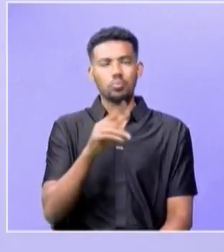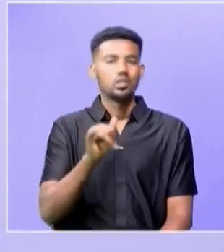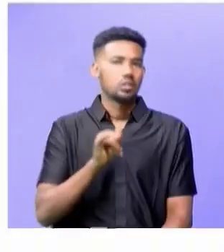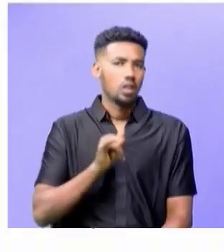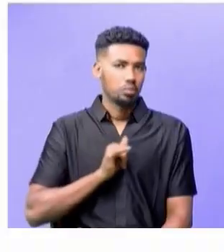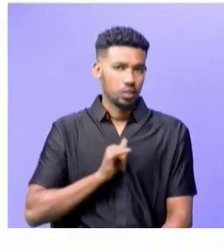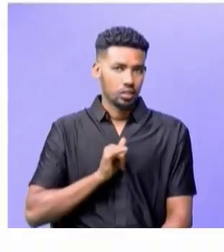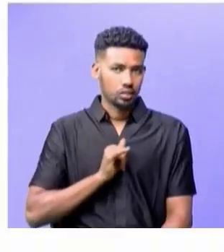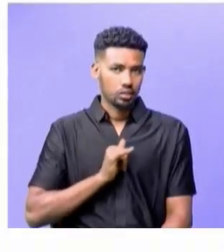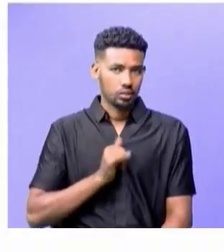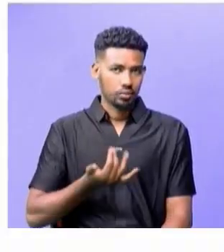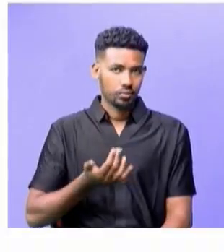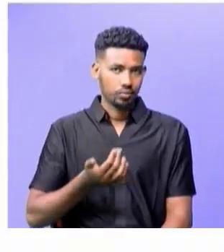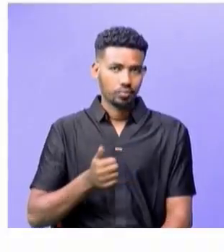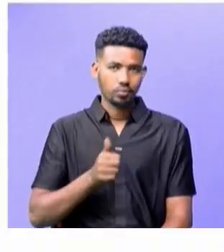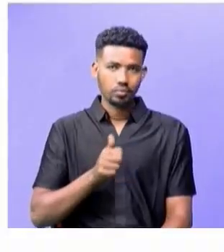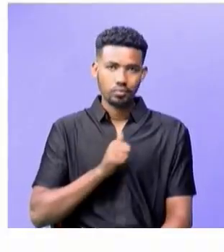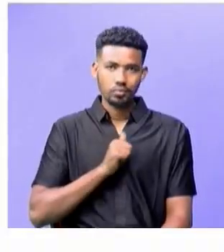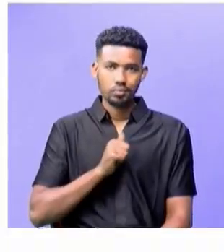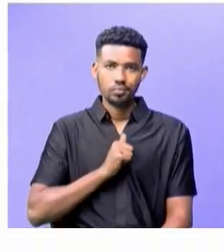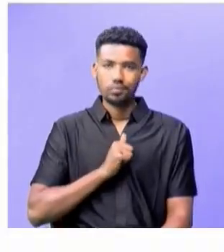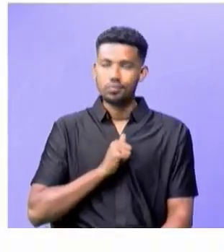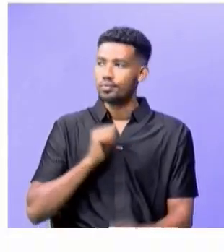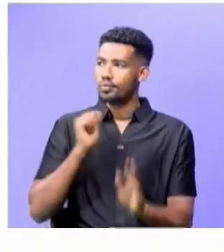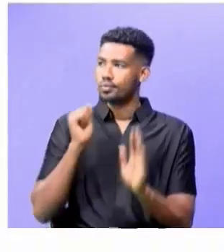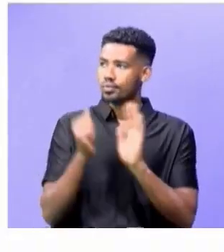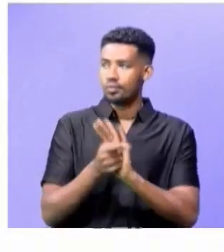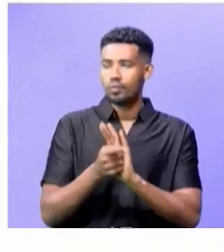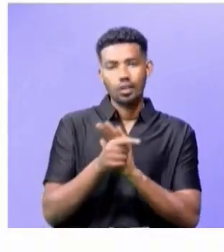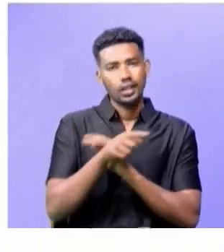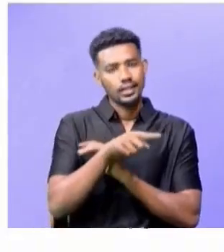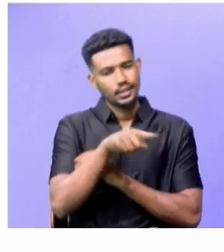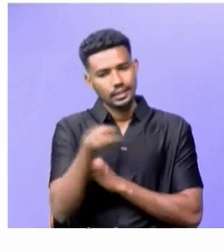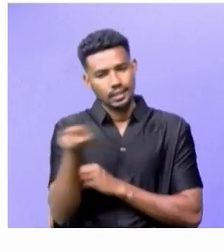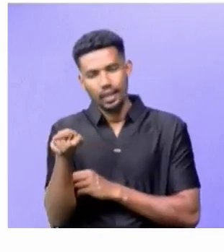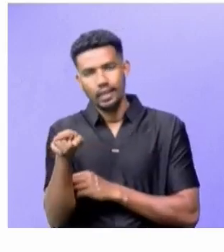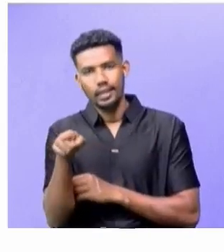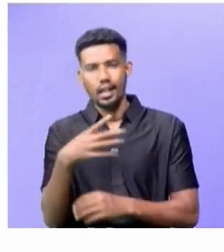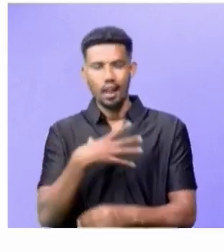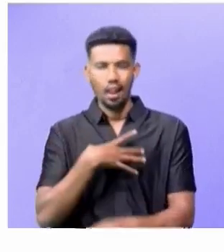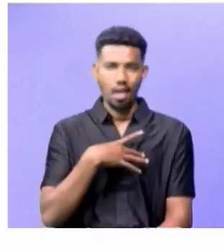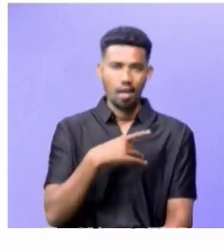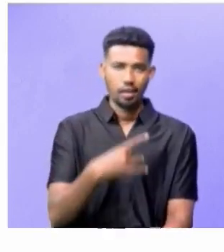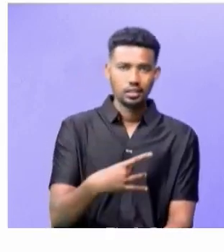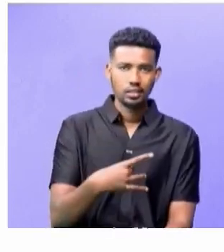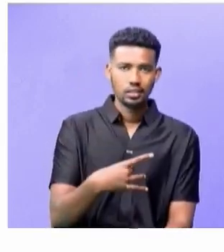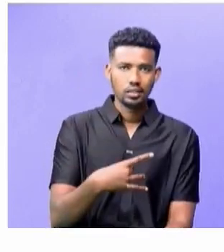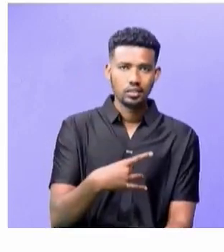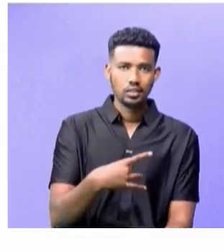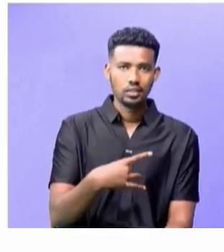using they. For example, let us say they like